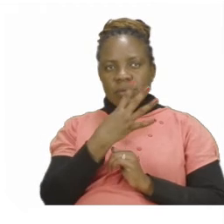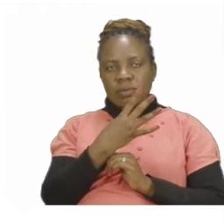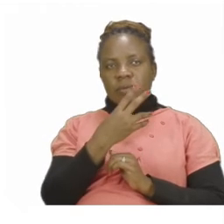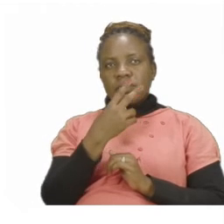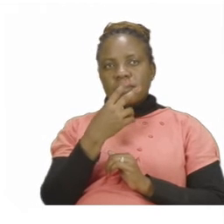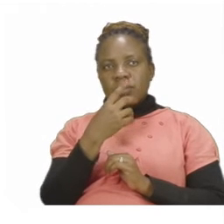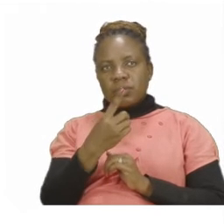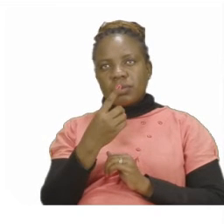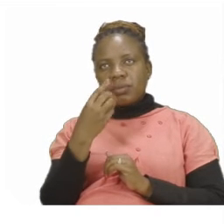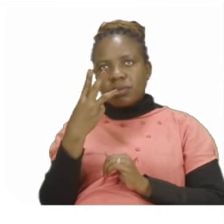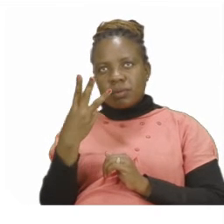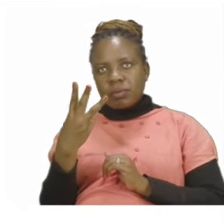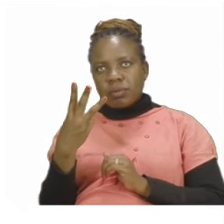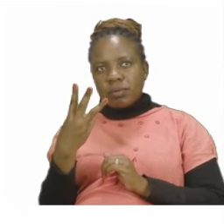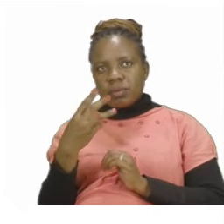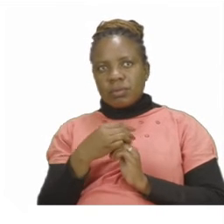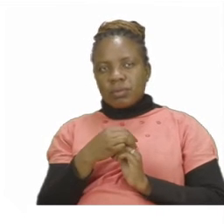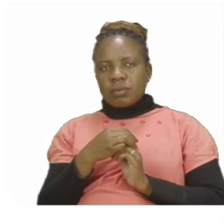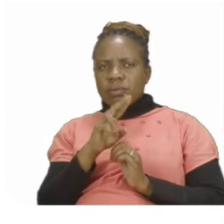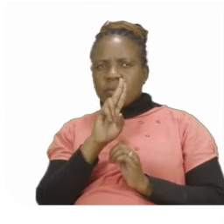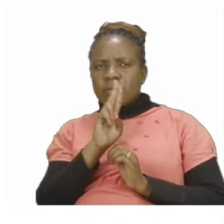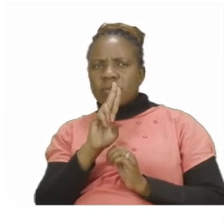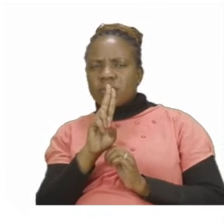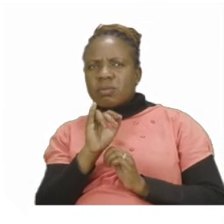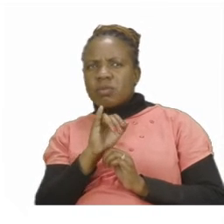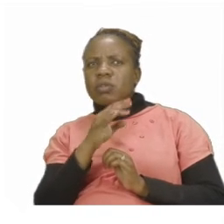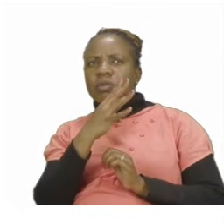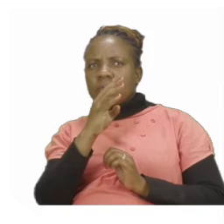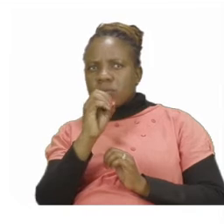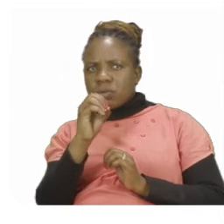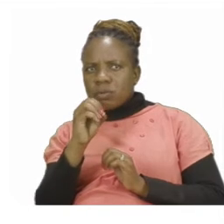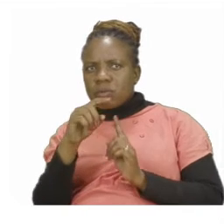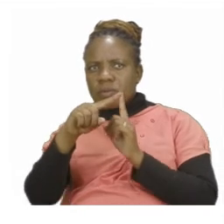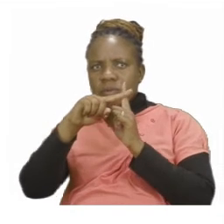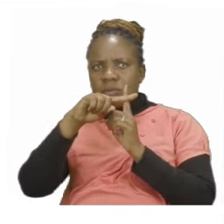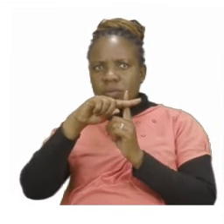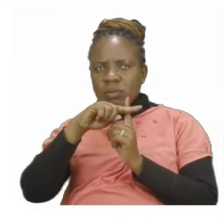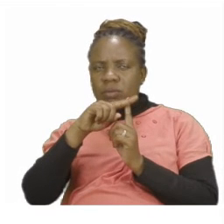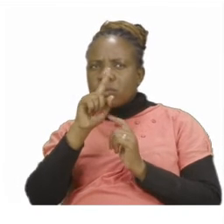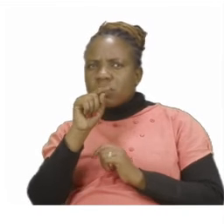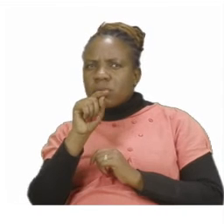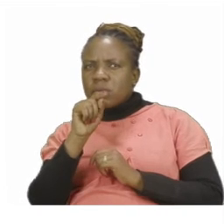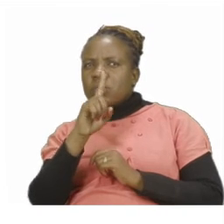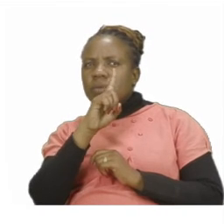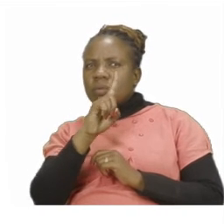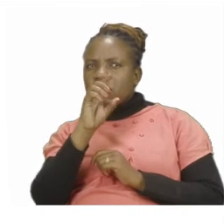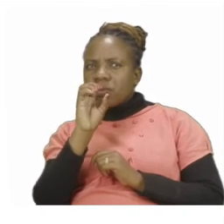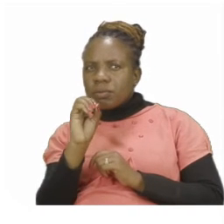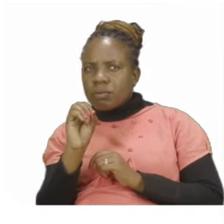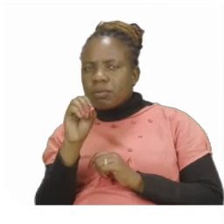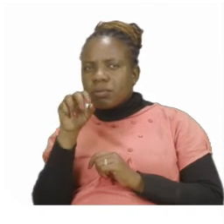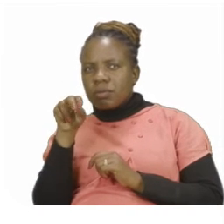413 hundreds is 400. Our tens is